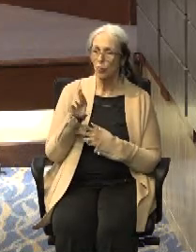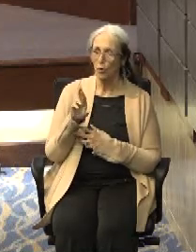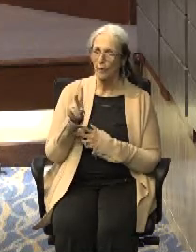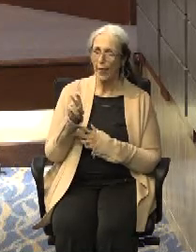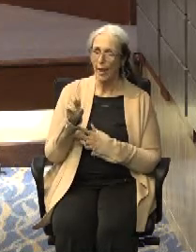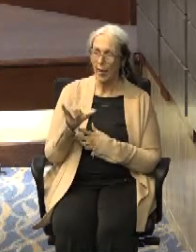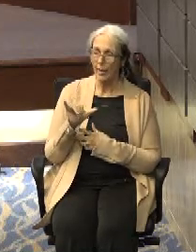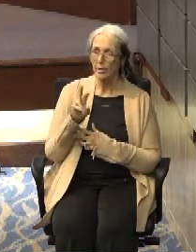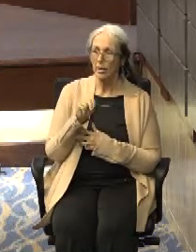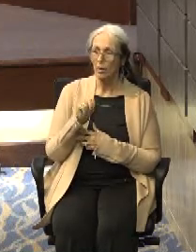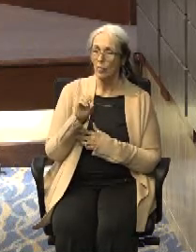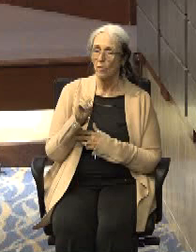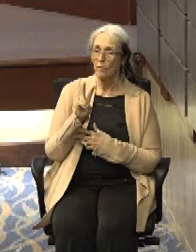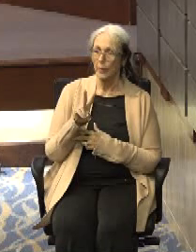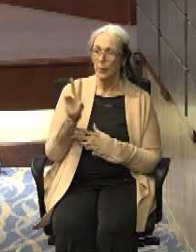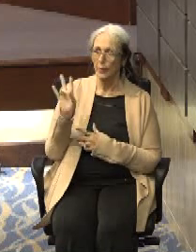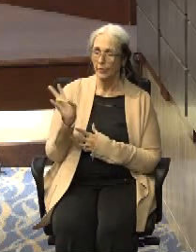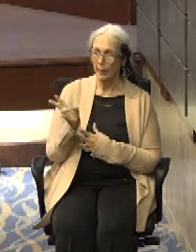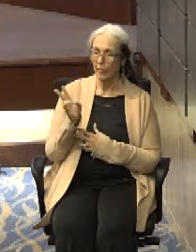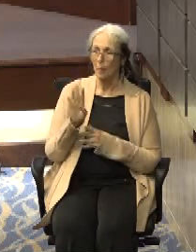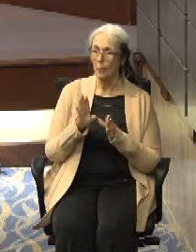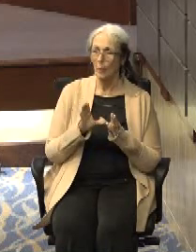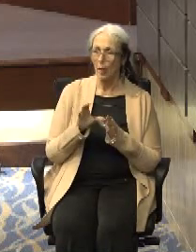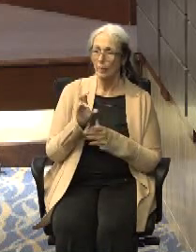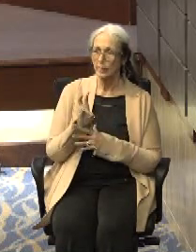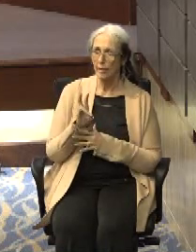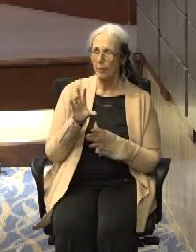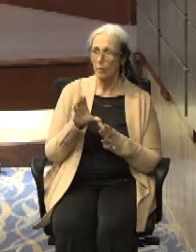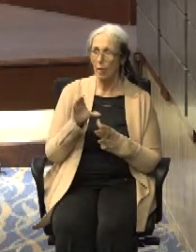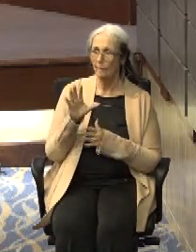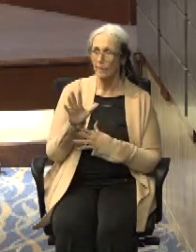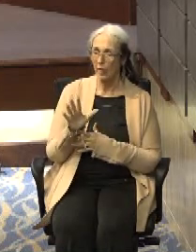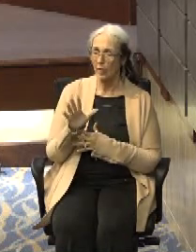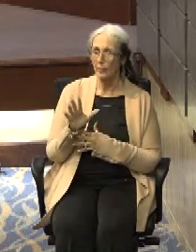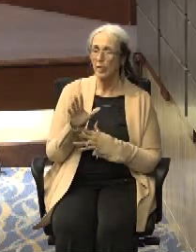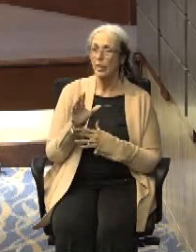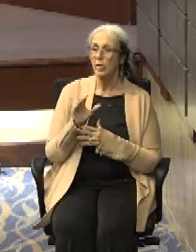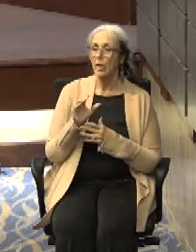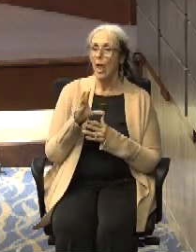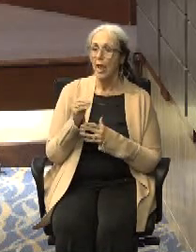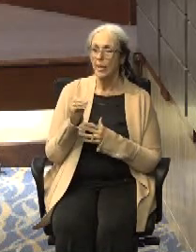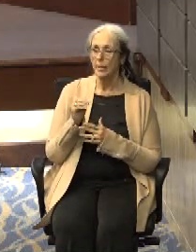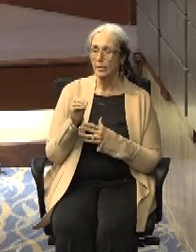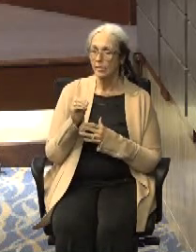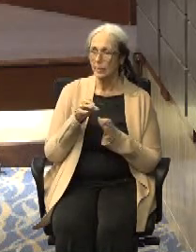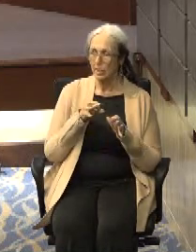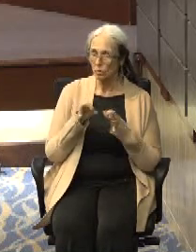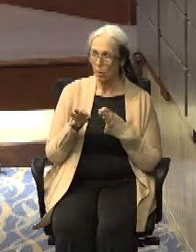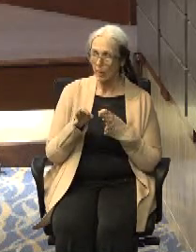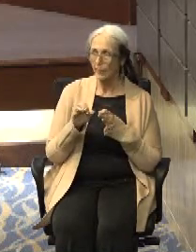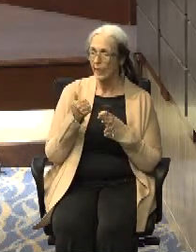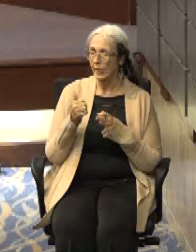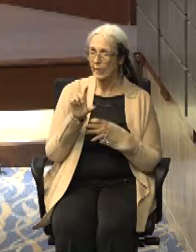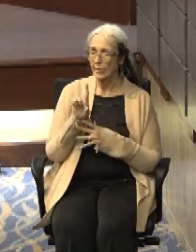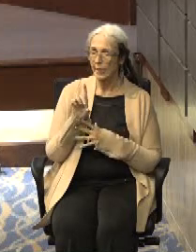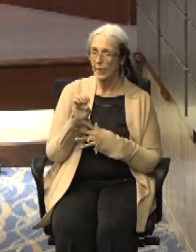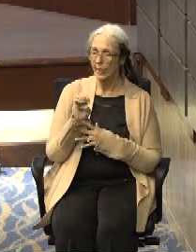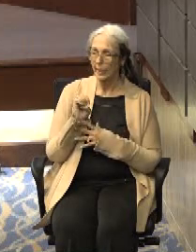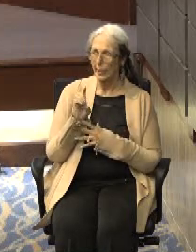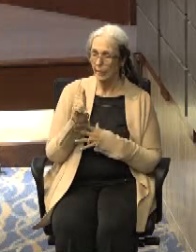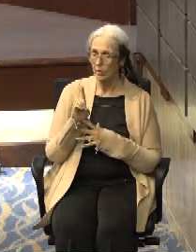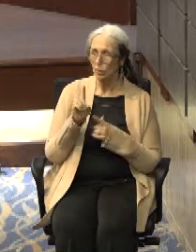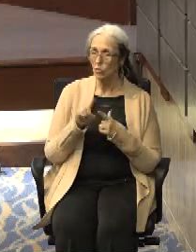7, and being a portion of Lot 7, Block 5, Schroeder Industrial Edition, and described in a deed to Campbell